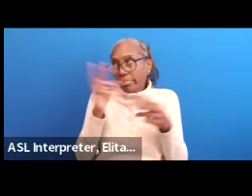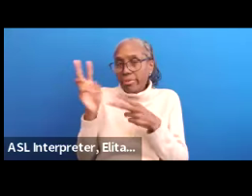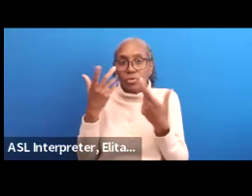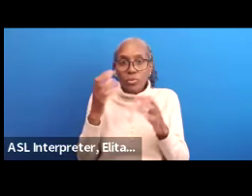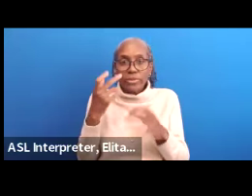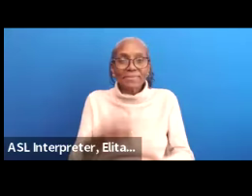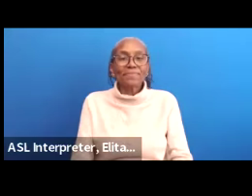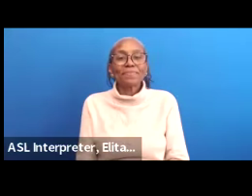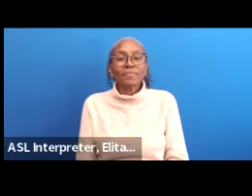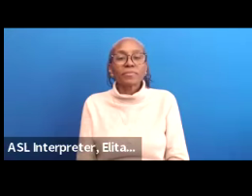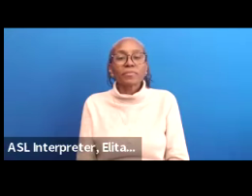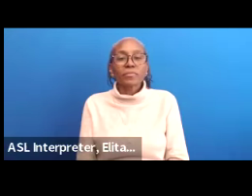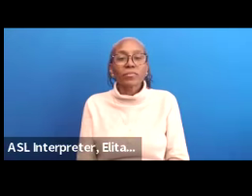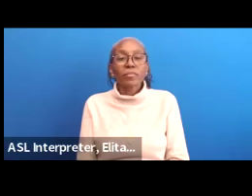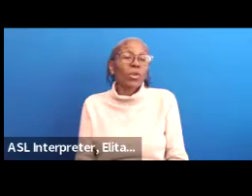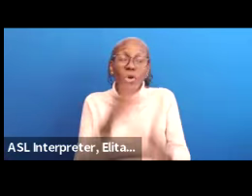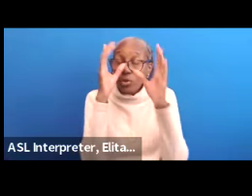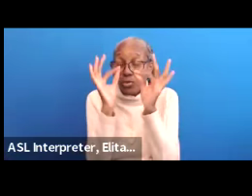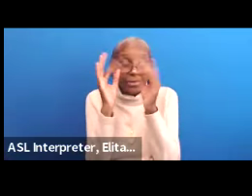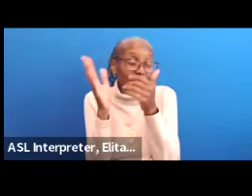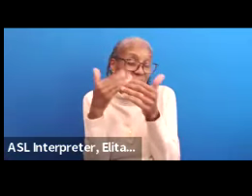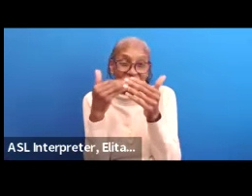Next slide, or close your eyes.